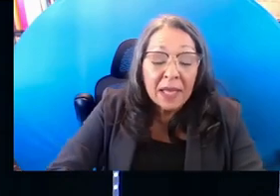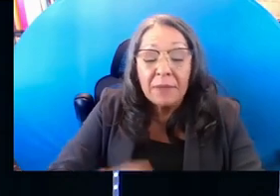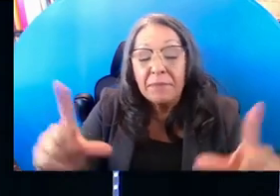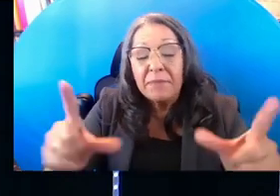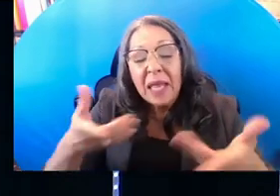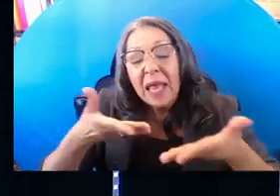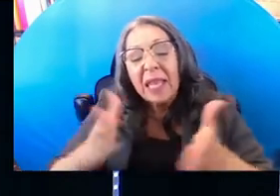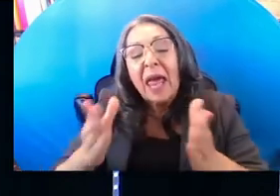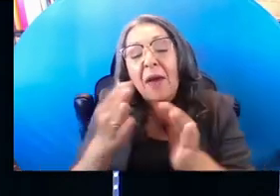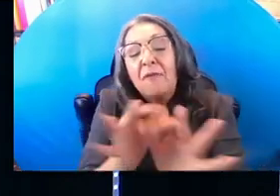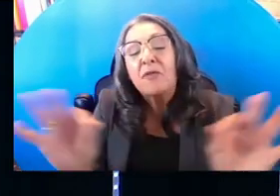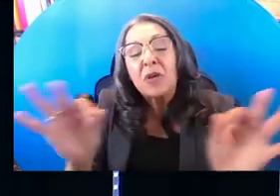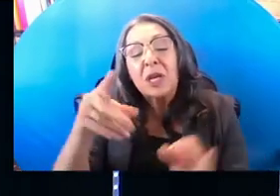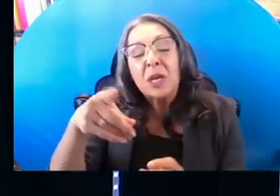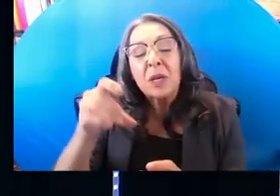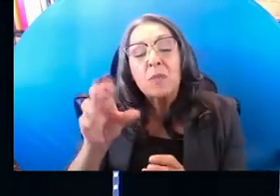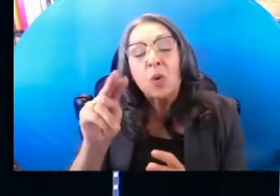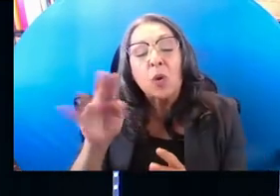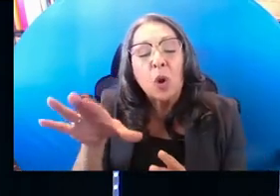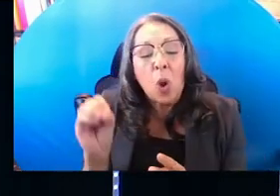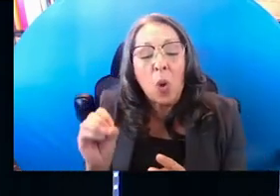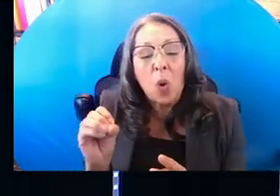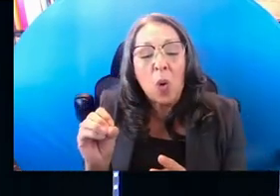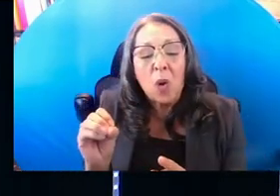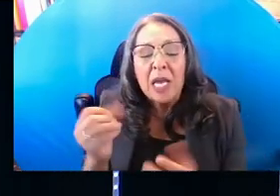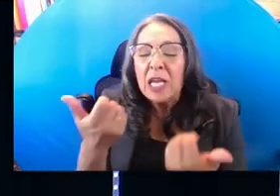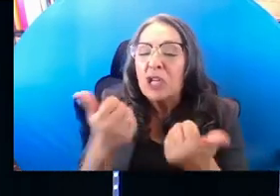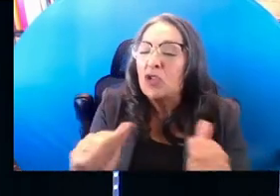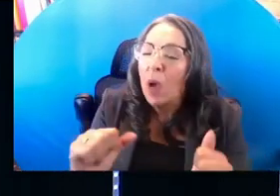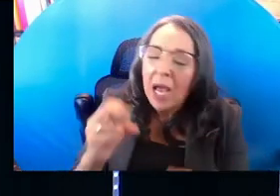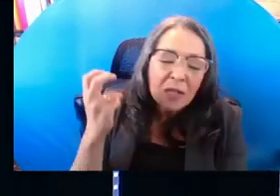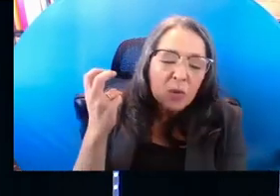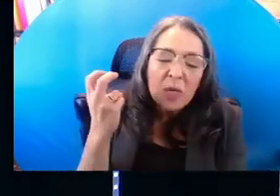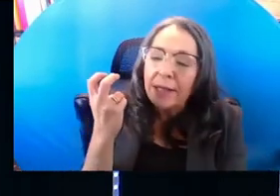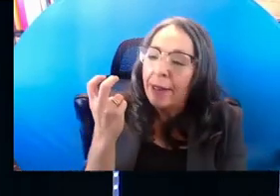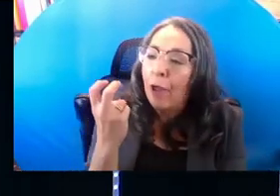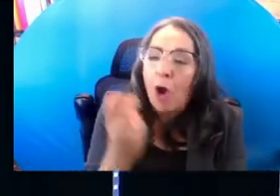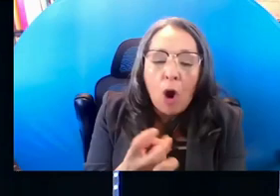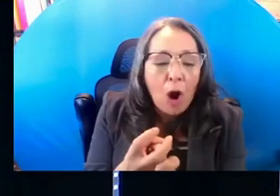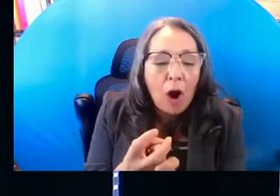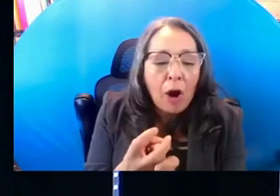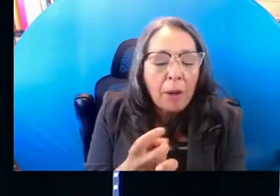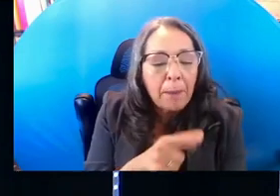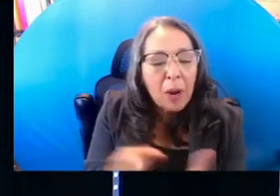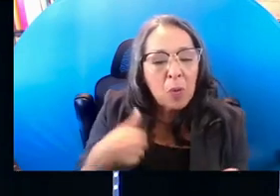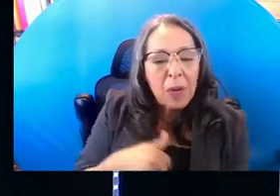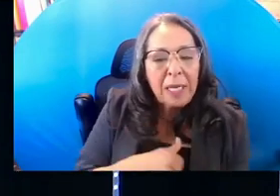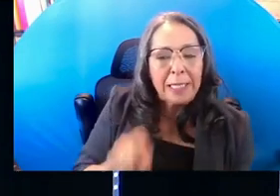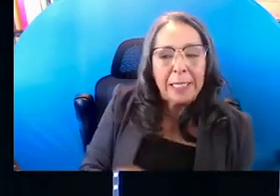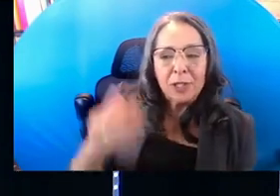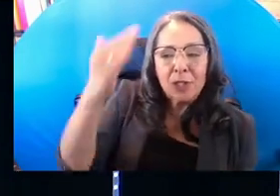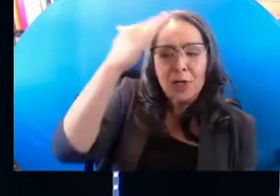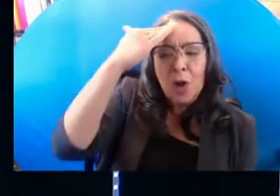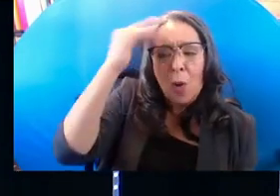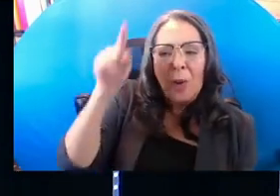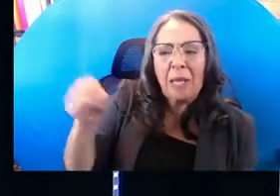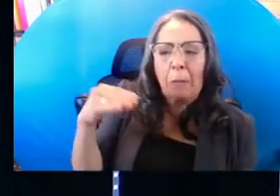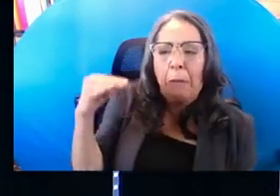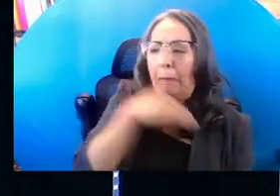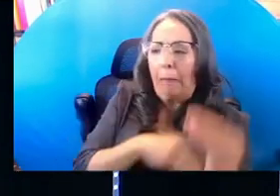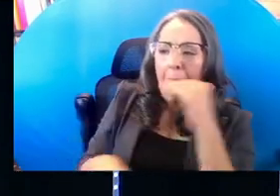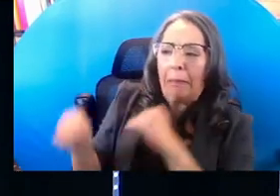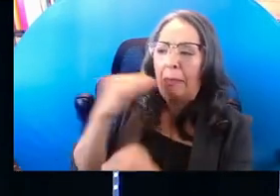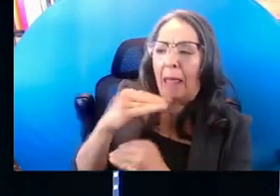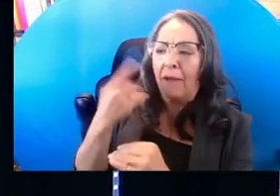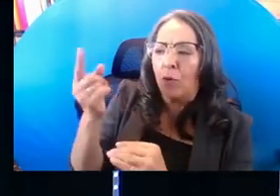Do the right thing. Twist it so hard, church. We have to be aware of his plan. We have to know that he will use anything against us to get us